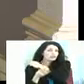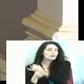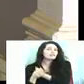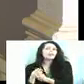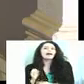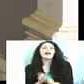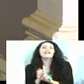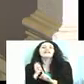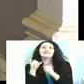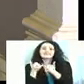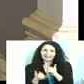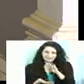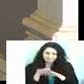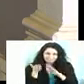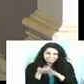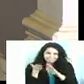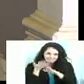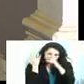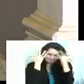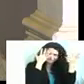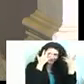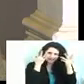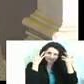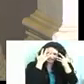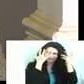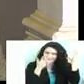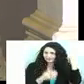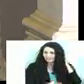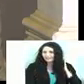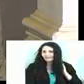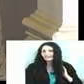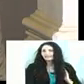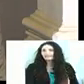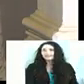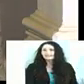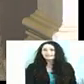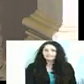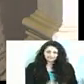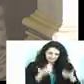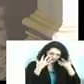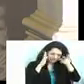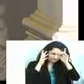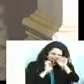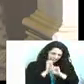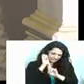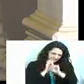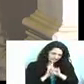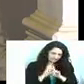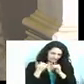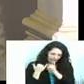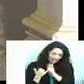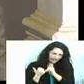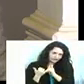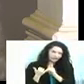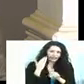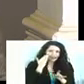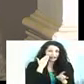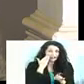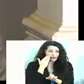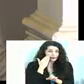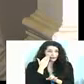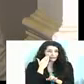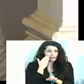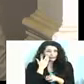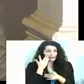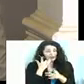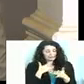is now up and running, and the downstairs is complete. So we are just... I don't know about you, but I'm